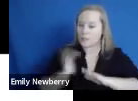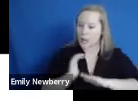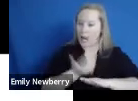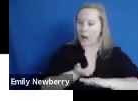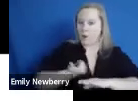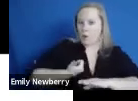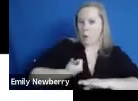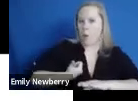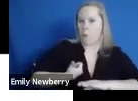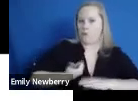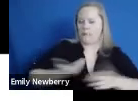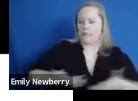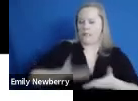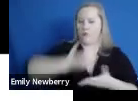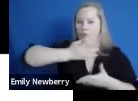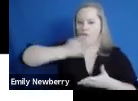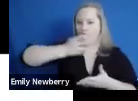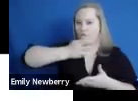farm.